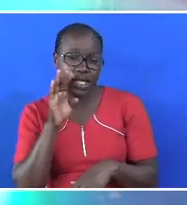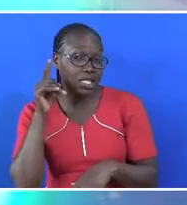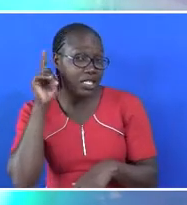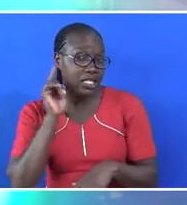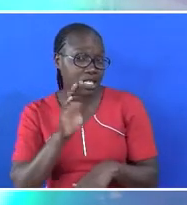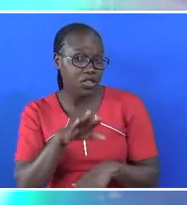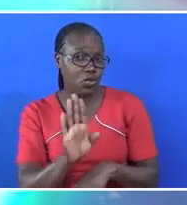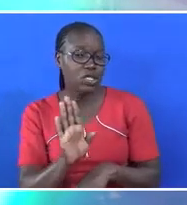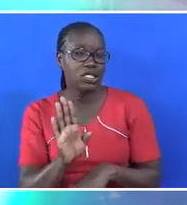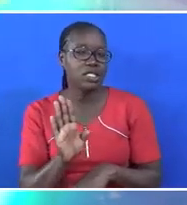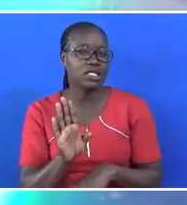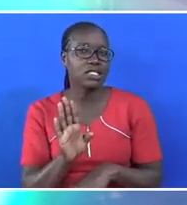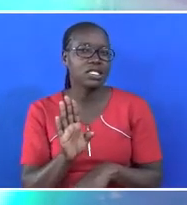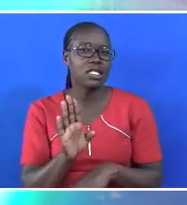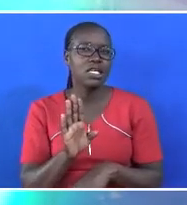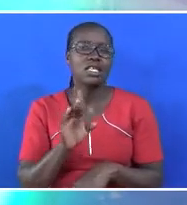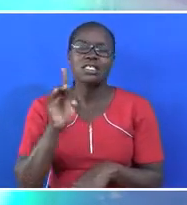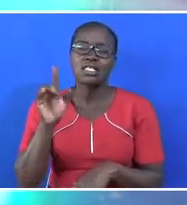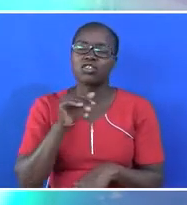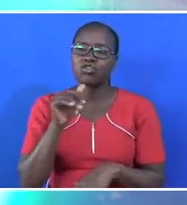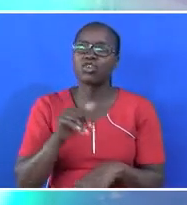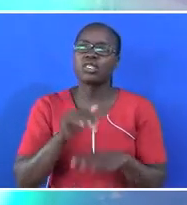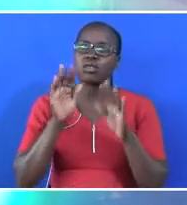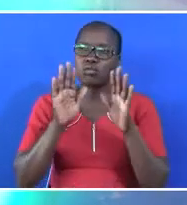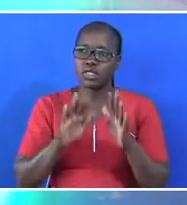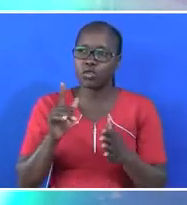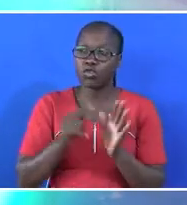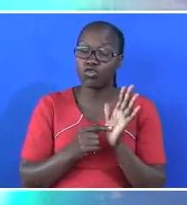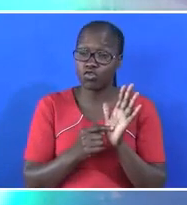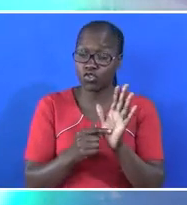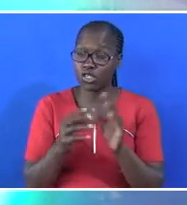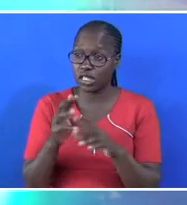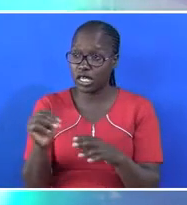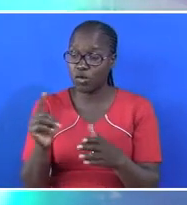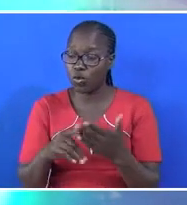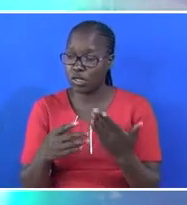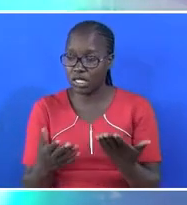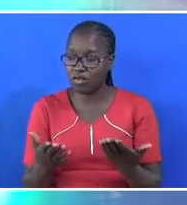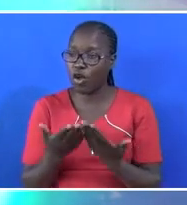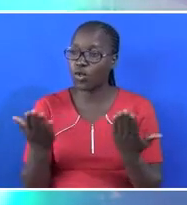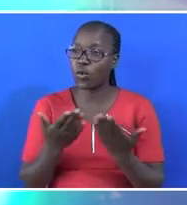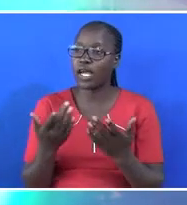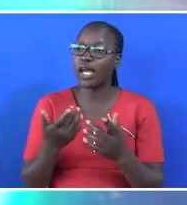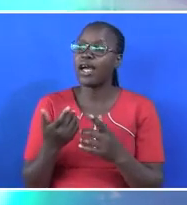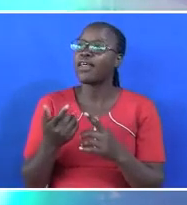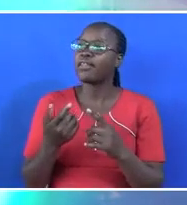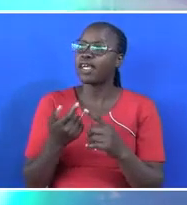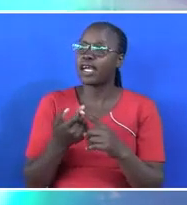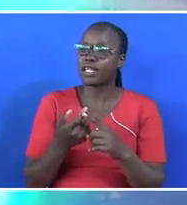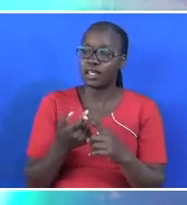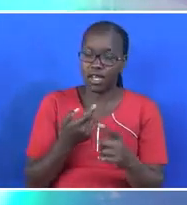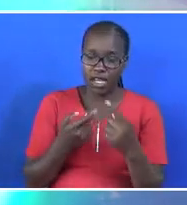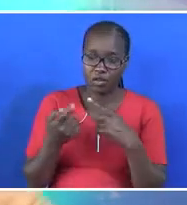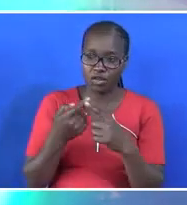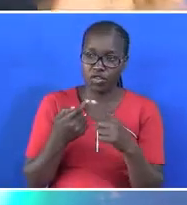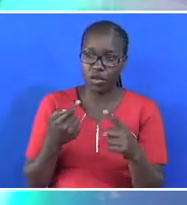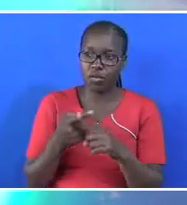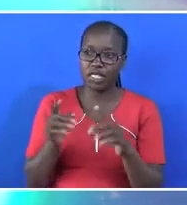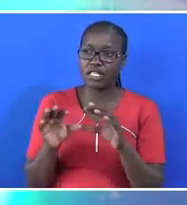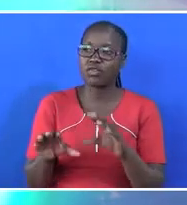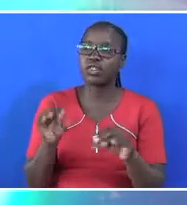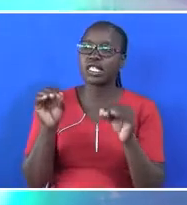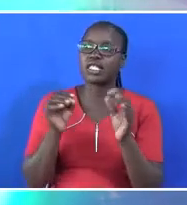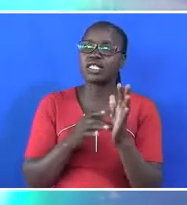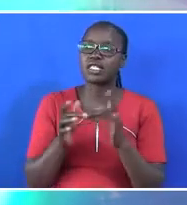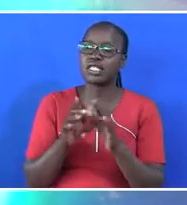ears. Doesn't matter what you have shown them. It doesn't matter where they're coming from. But if you take